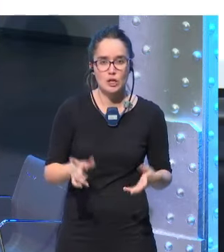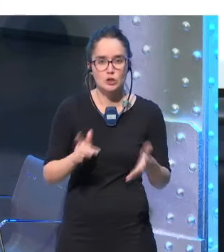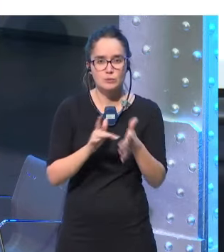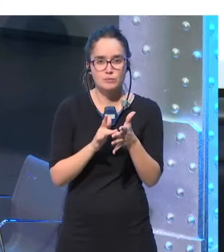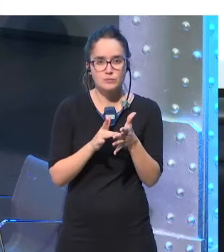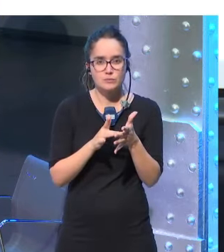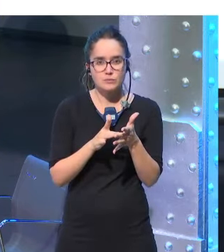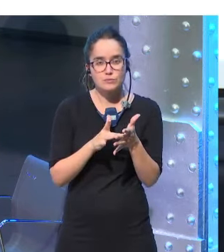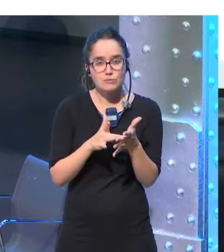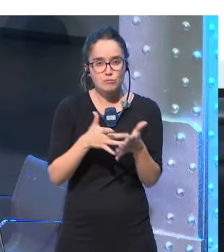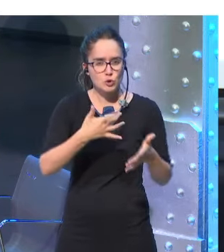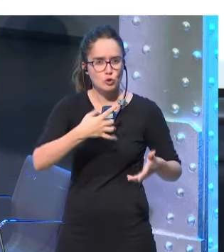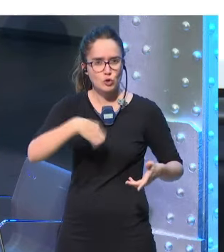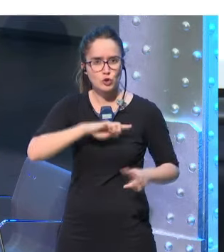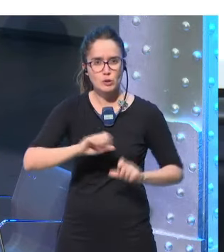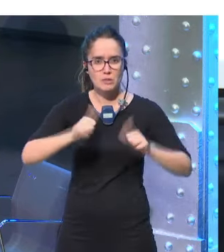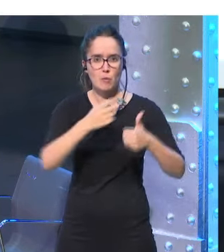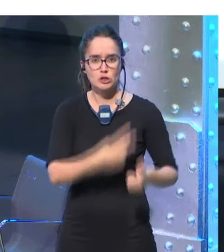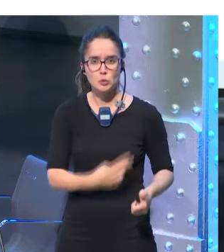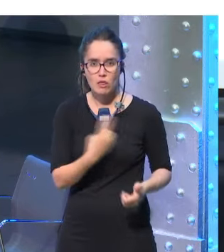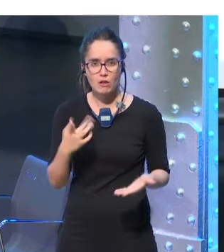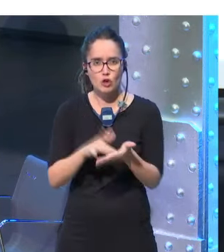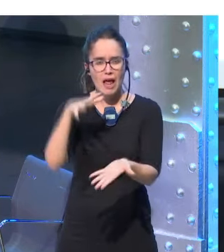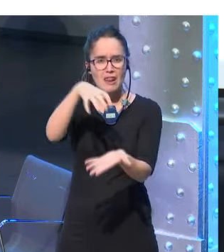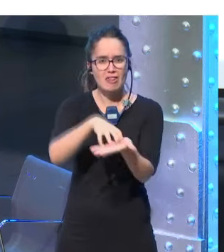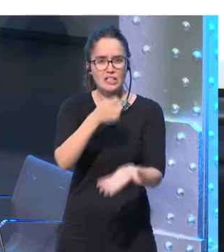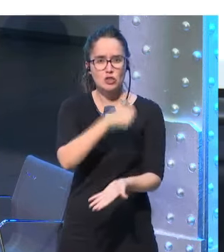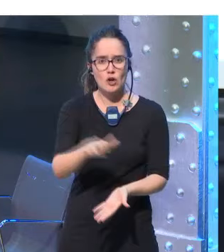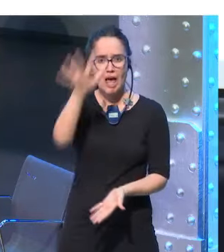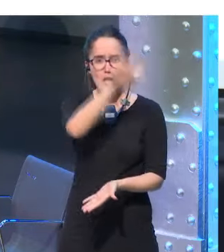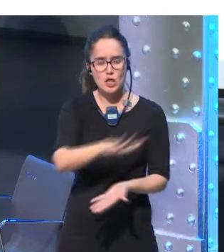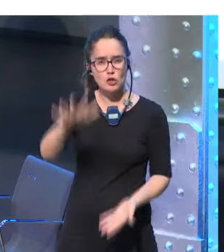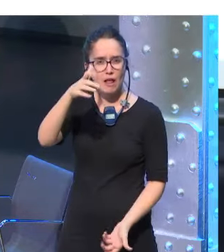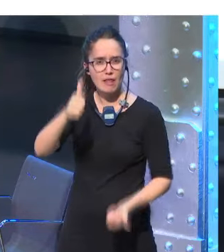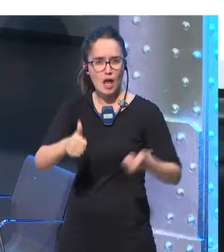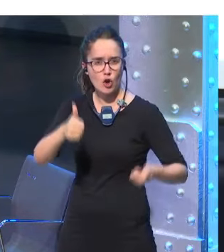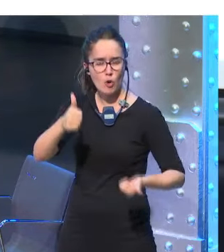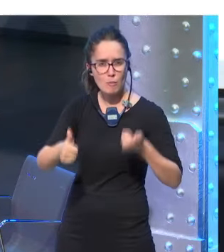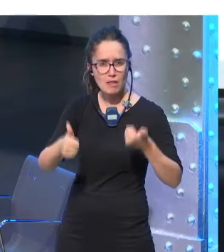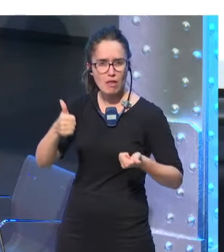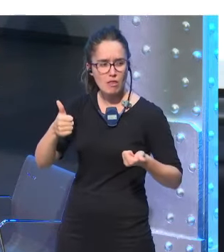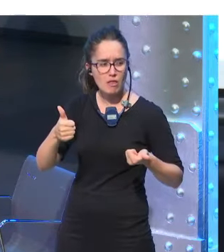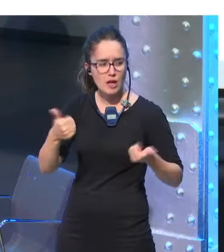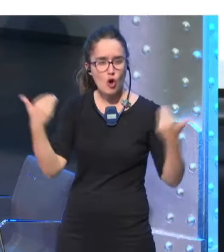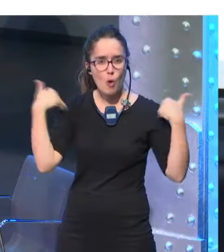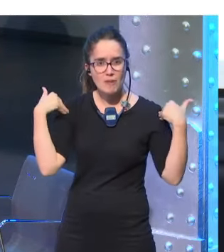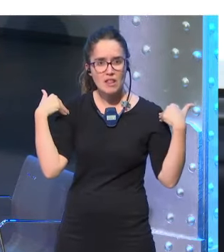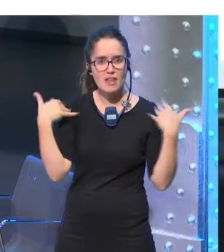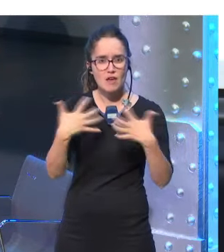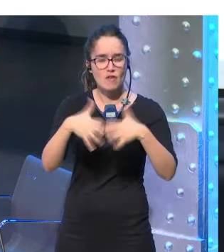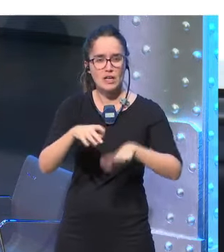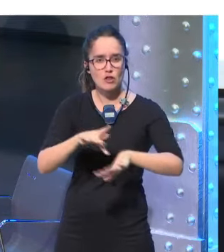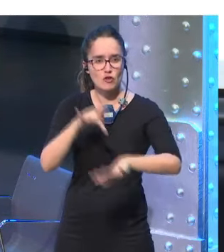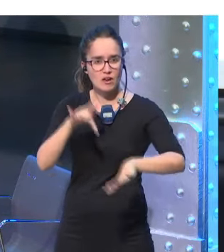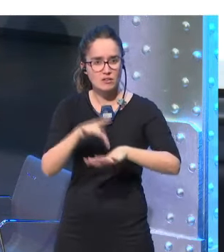in Switzerland. It's called the National Center of Competence on Digital Fabrication, and it's really grown into an